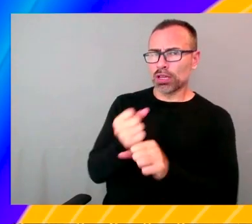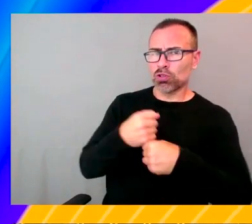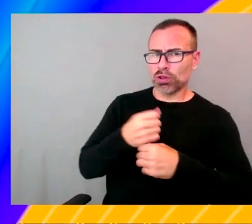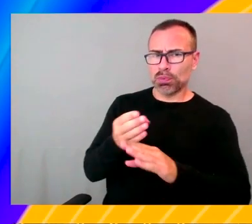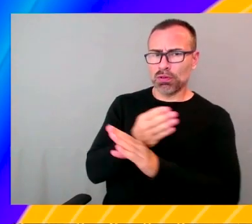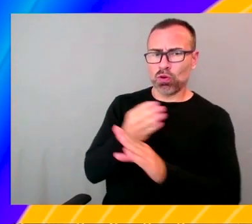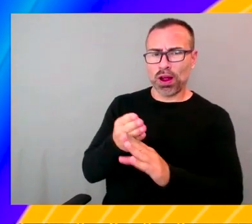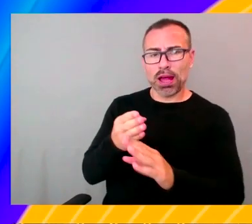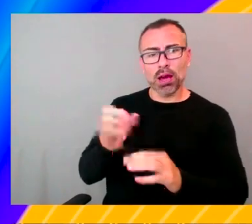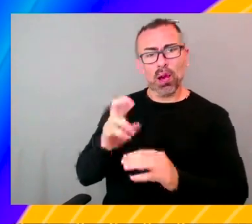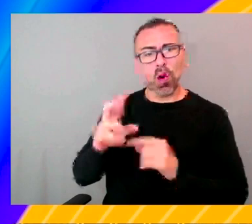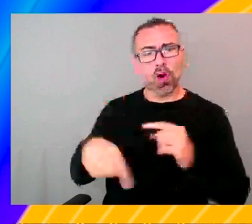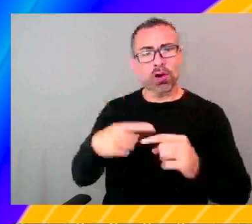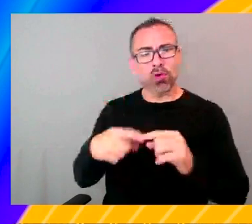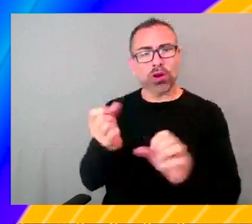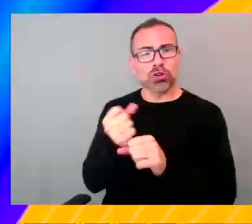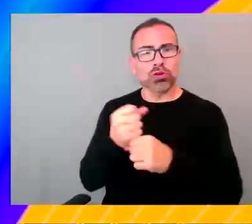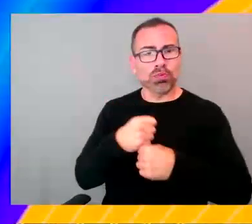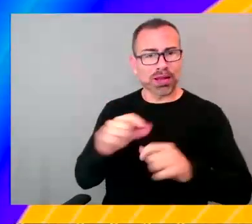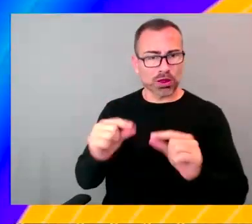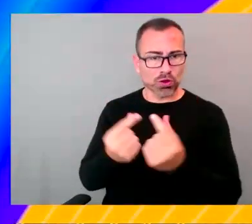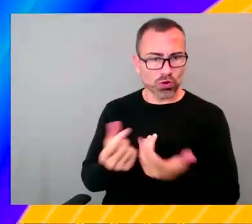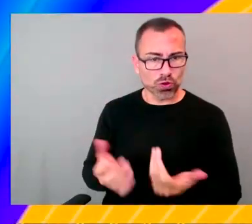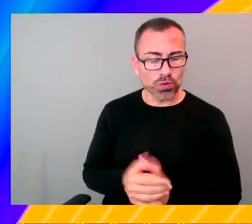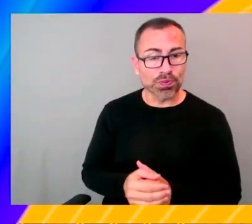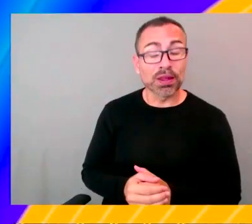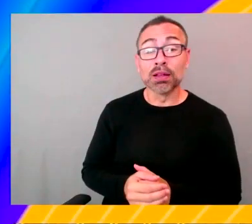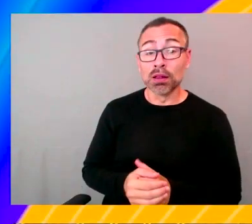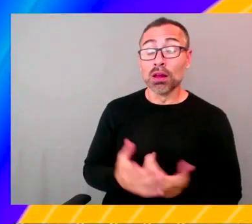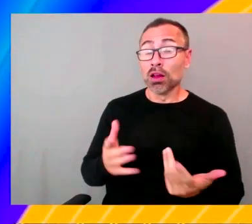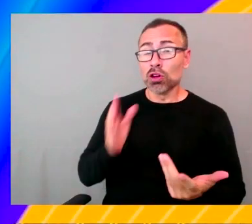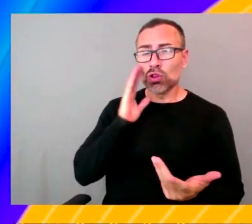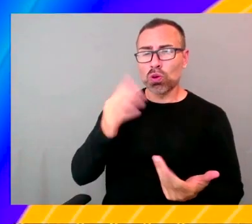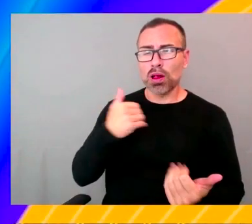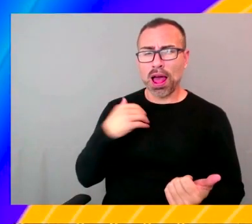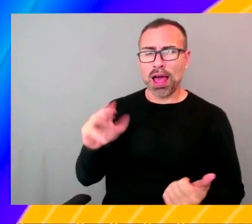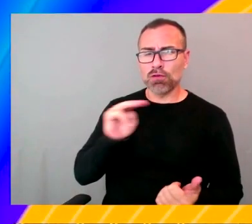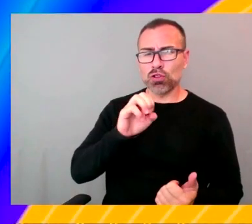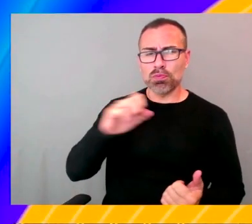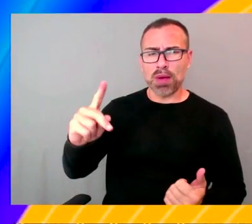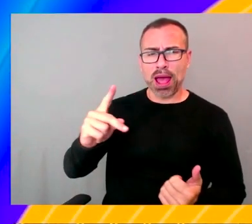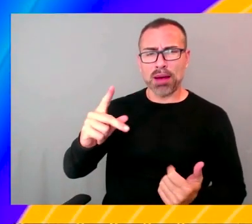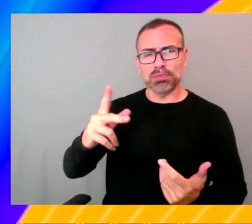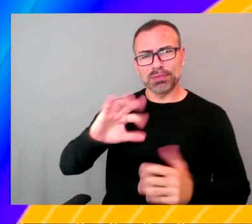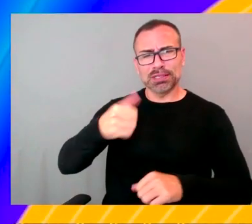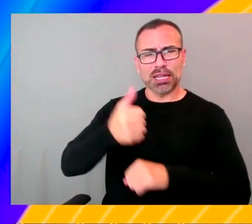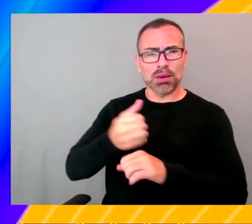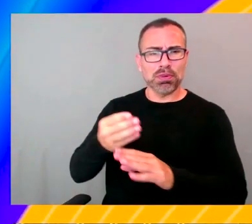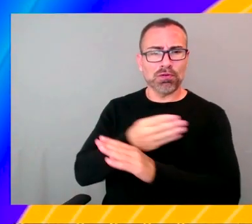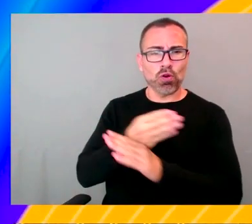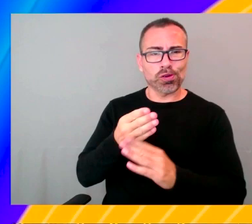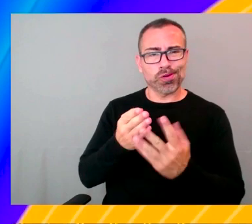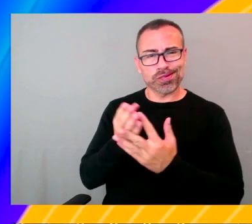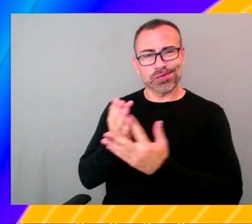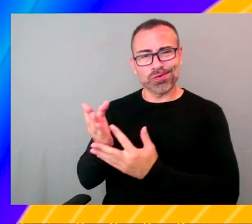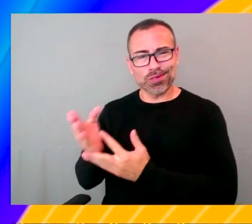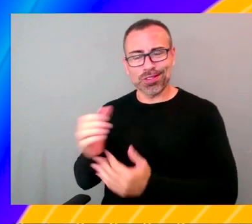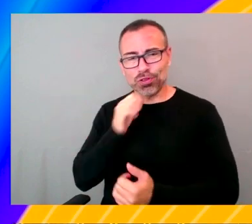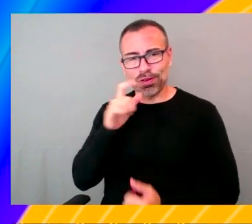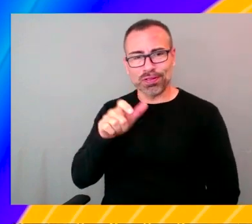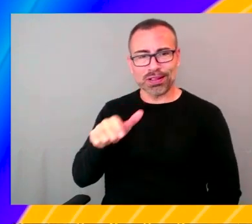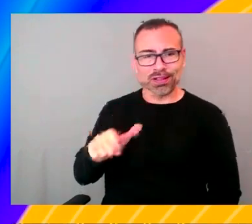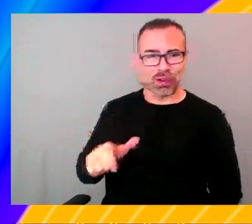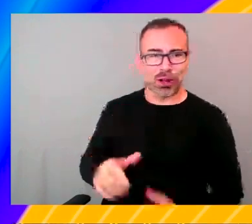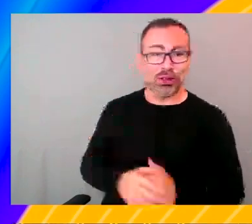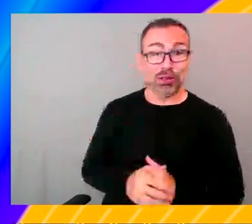the auto-scaling group. Ideally, you have your configuration mapped out as you're going through it before you actually just kind of click on it. So, Mahad, hopefully